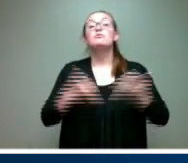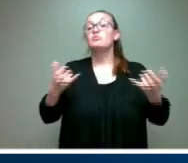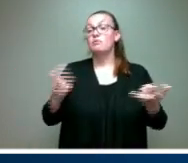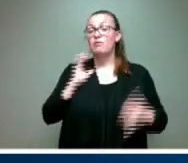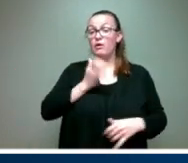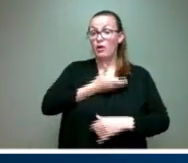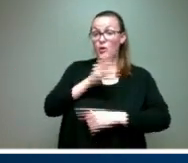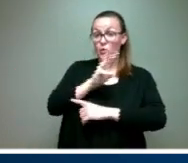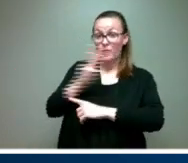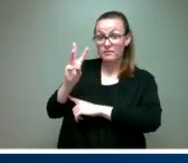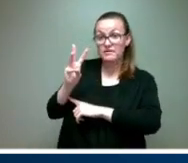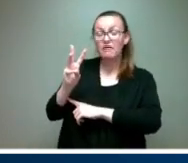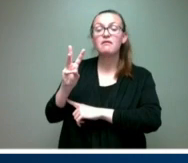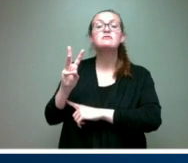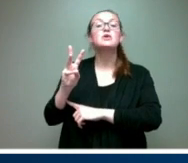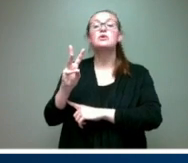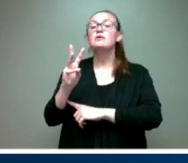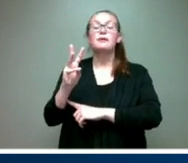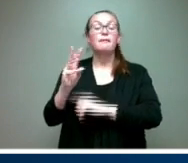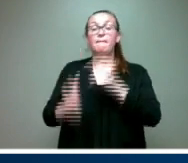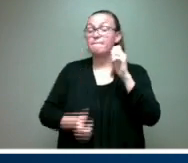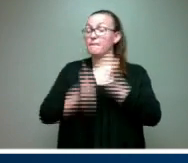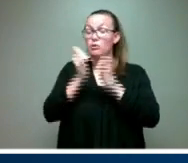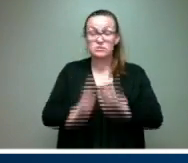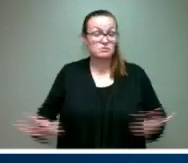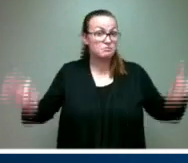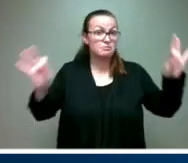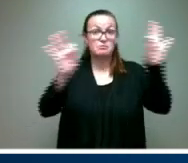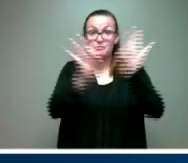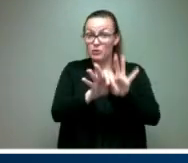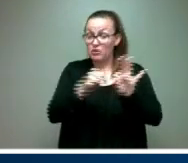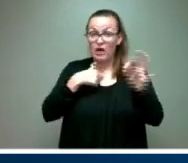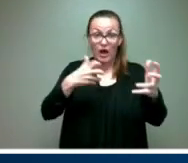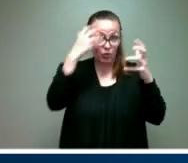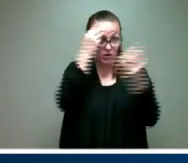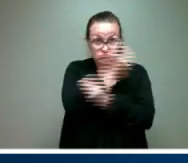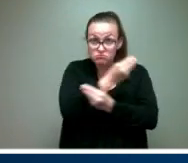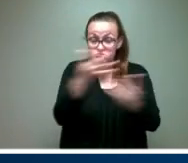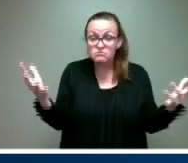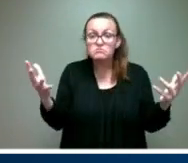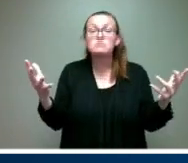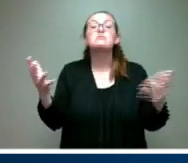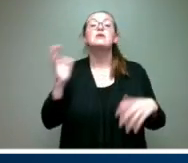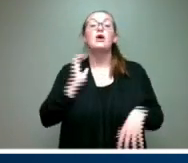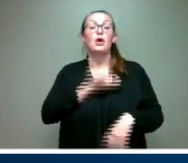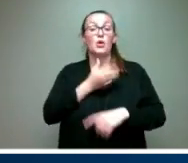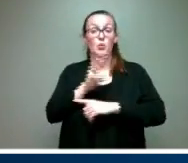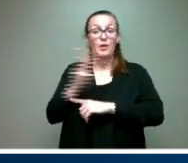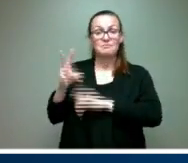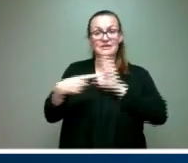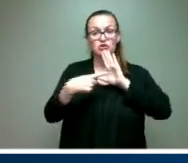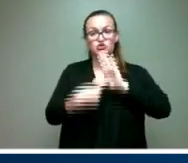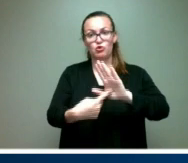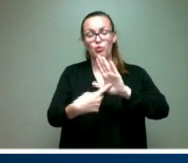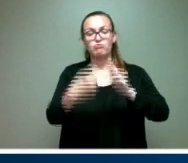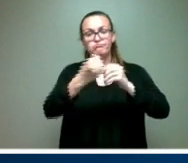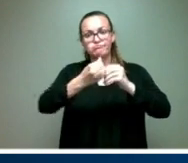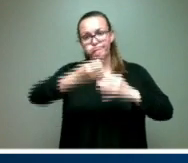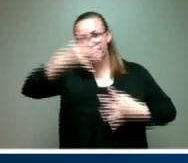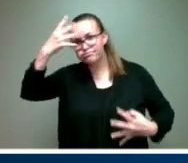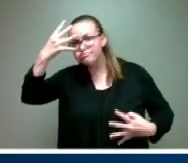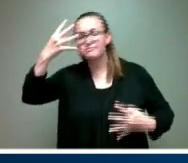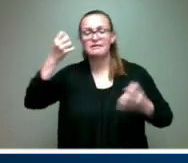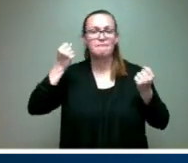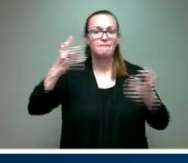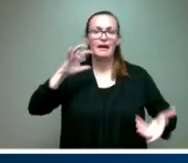for people to take away is we have a repository of partners, community partners that are all coming together